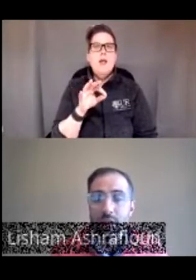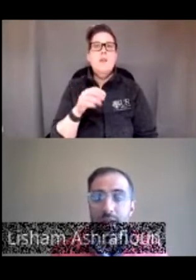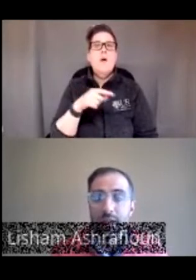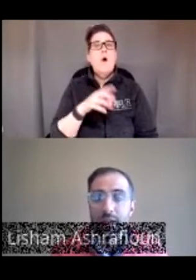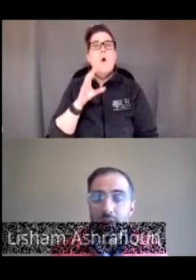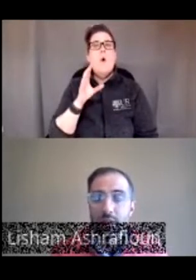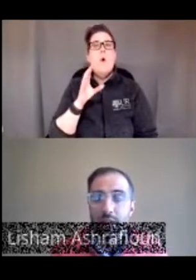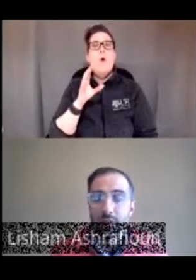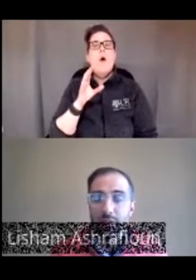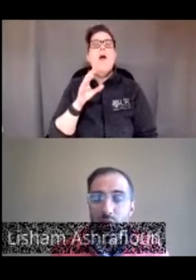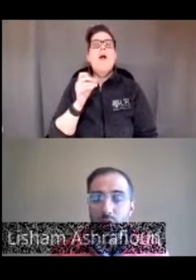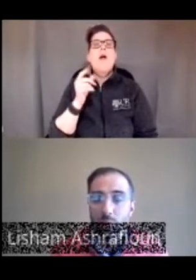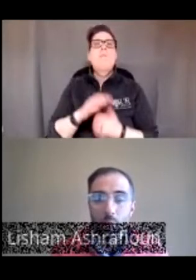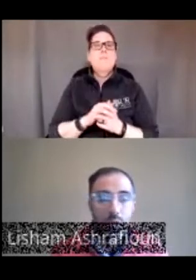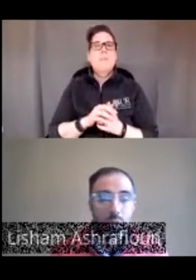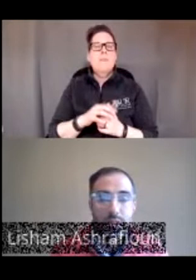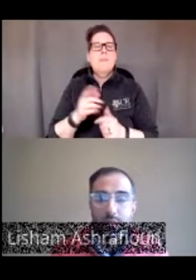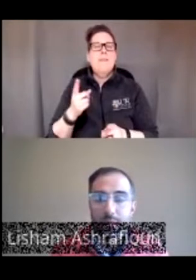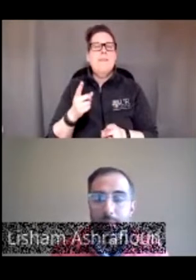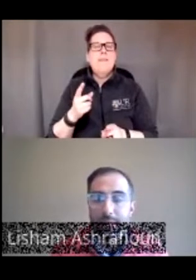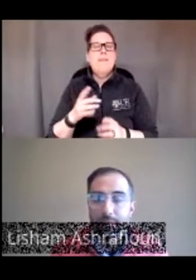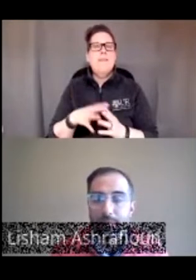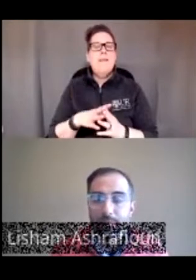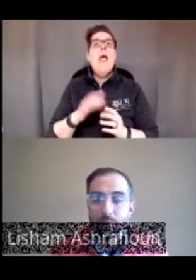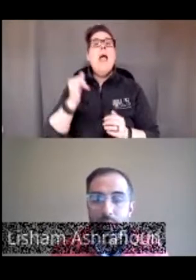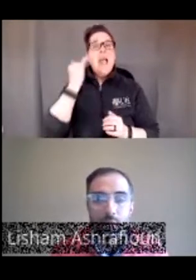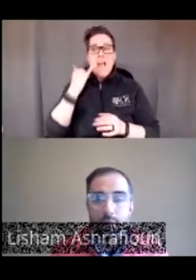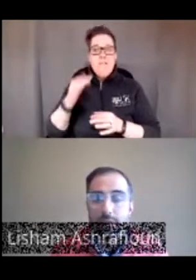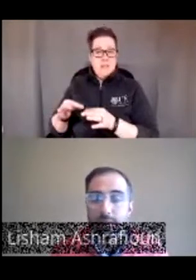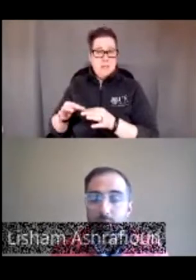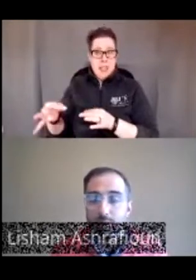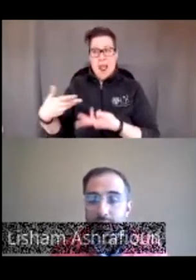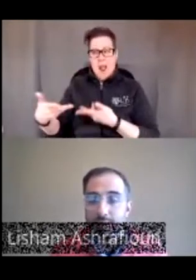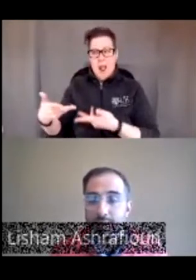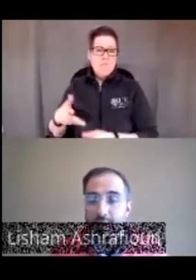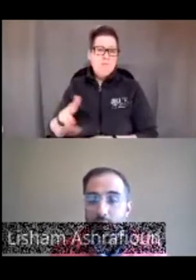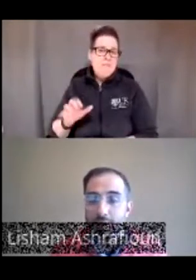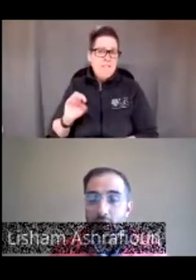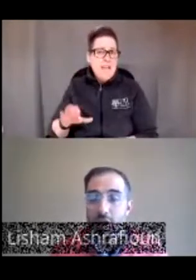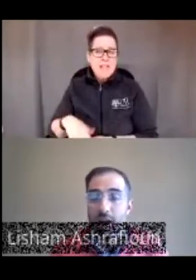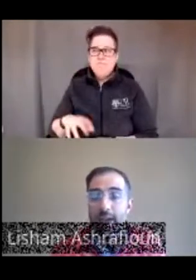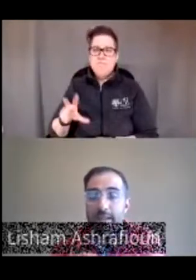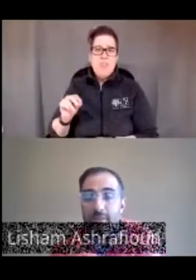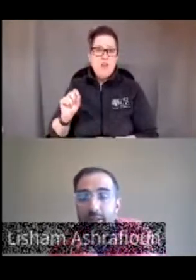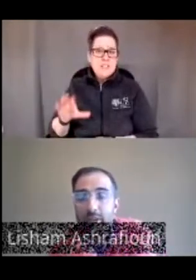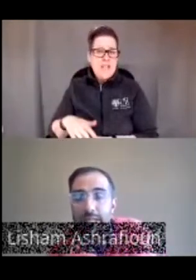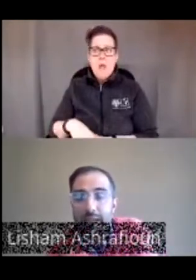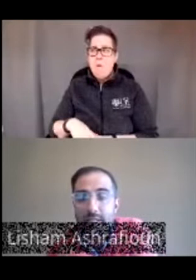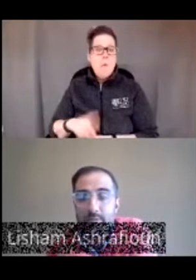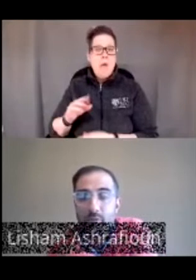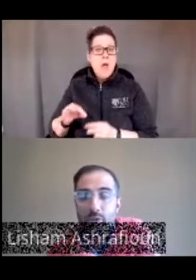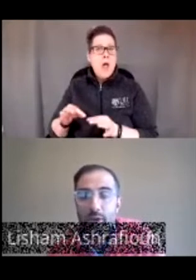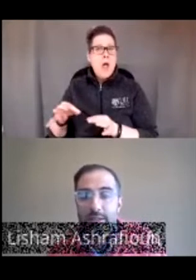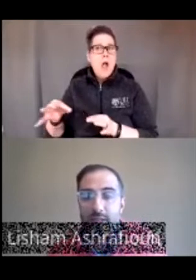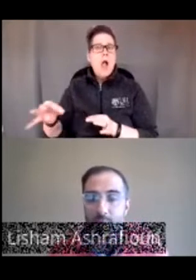interaction until the delay for the social reward was nearly a minute. And then similarly, they found that the shock had to get fairly